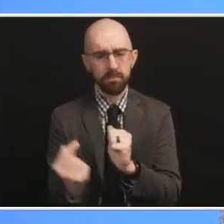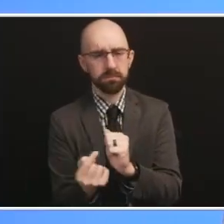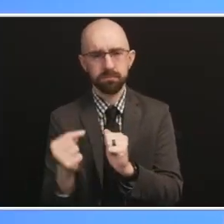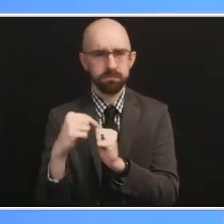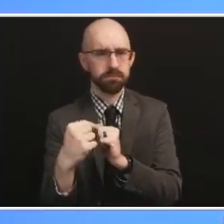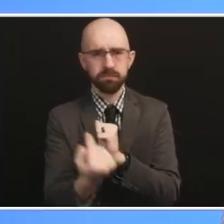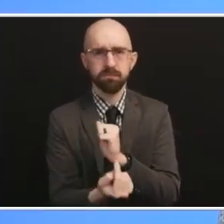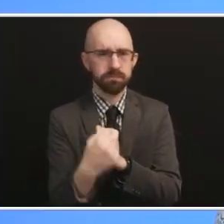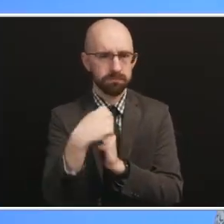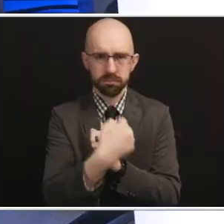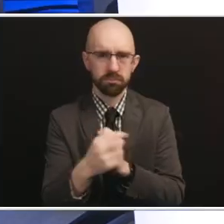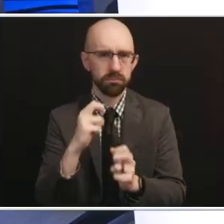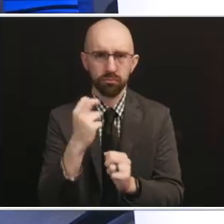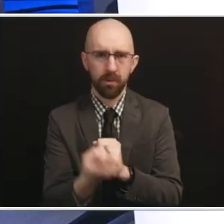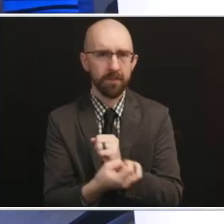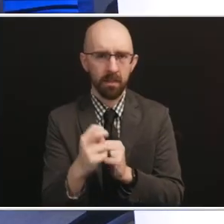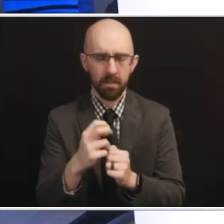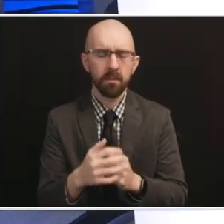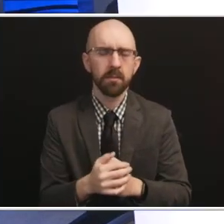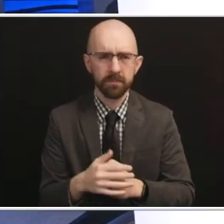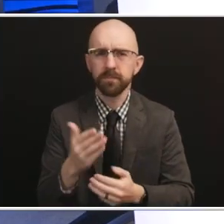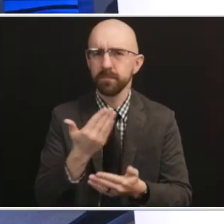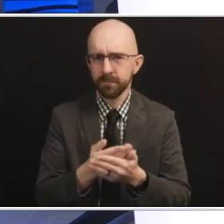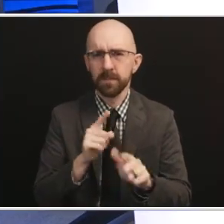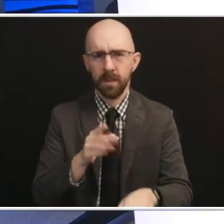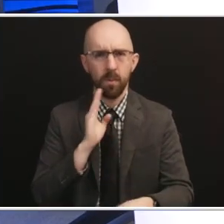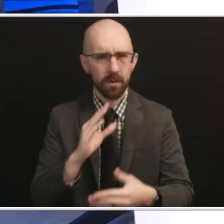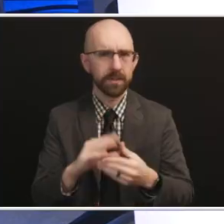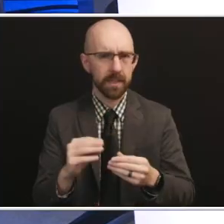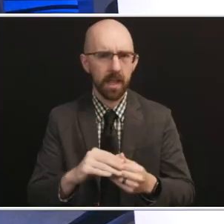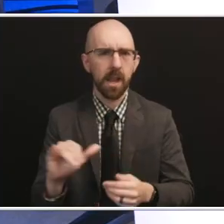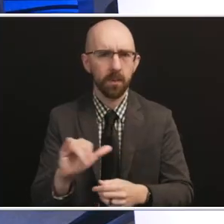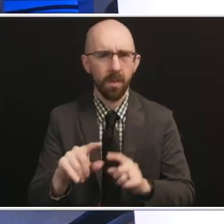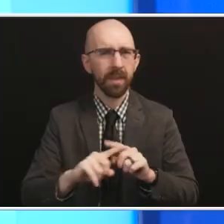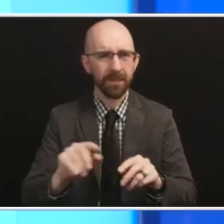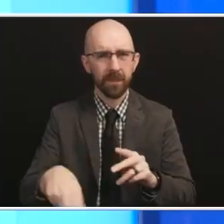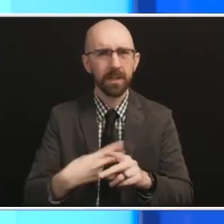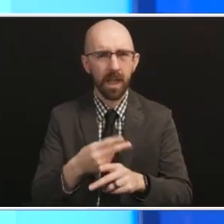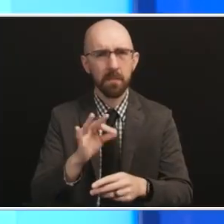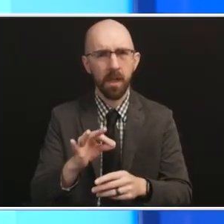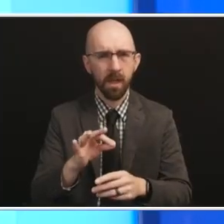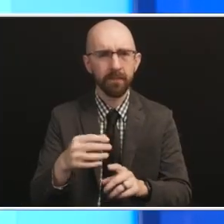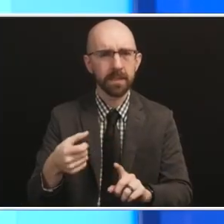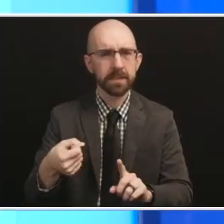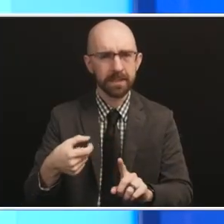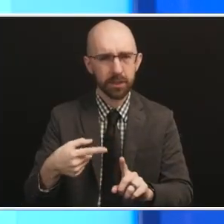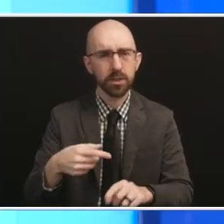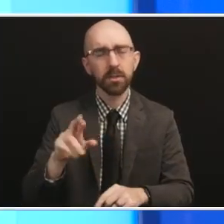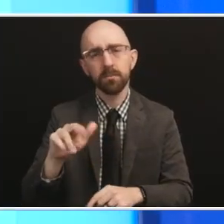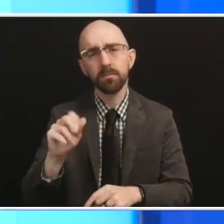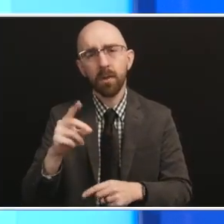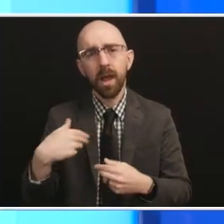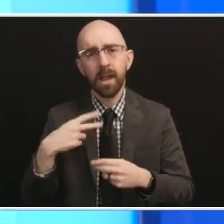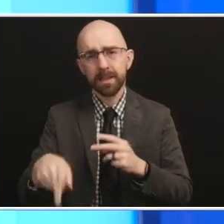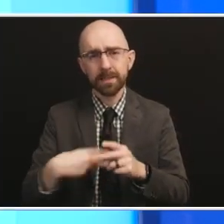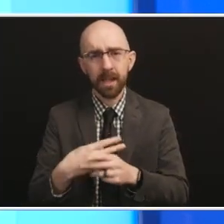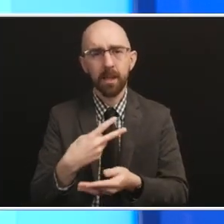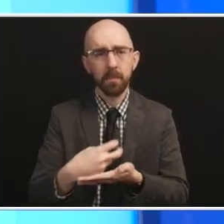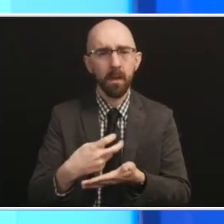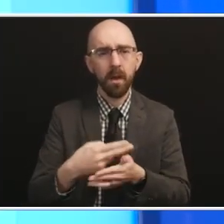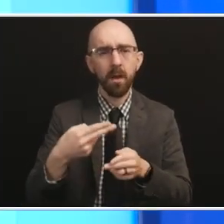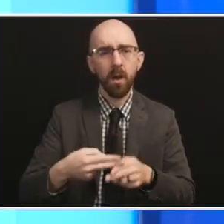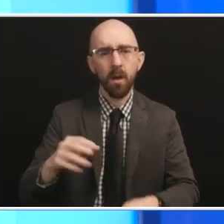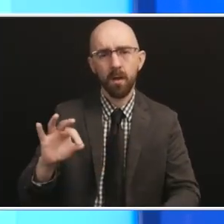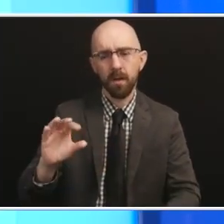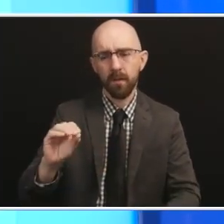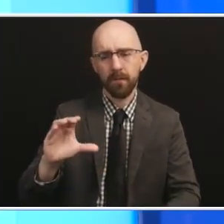think that's a really good answer. That's what I would have said as well. There's different types of seizures, and so Brad has a type of epilepsy called focal epilepsy, meaning that it comes